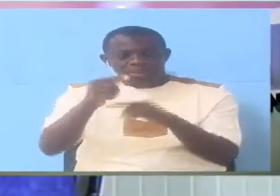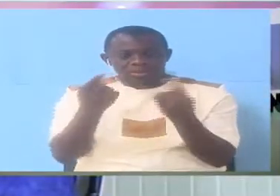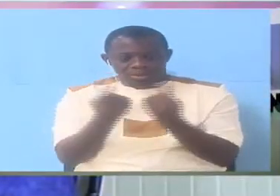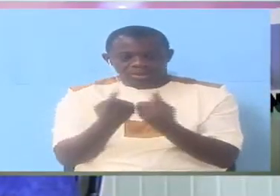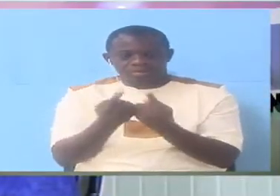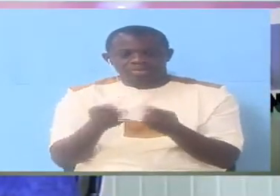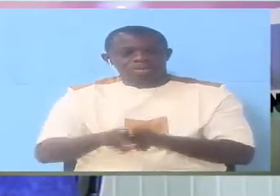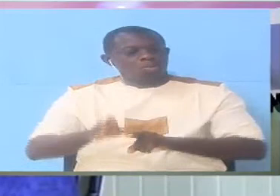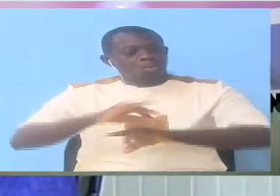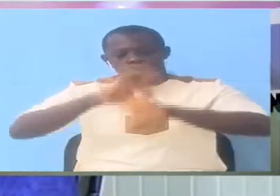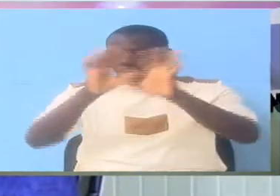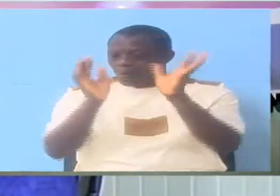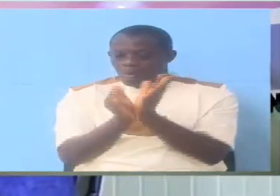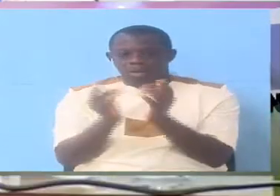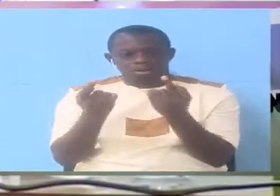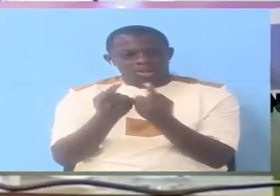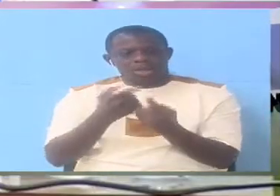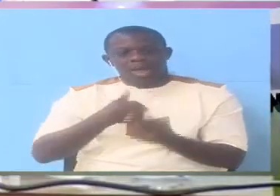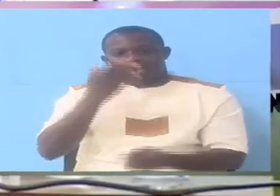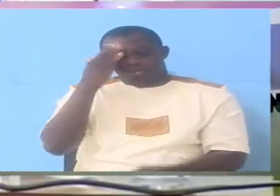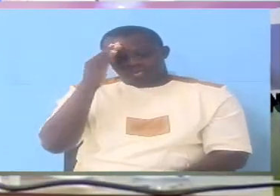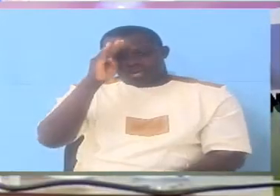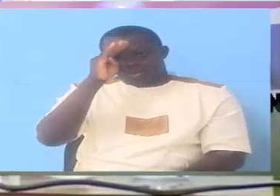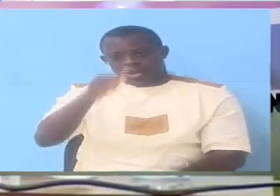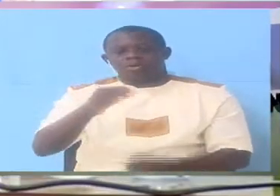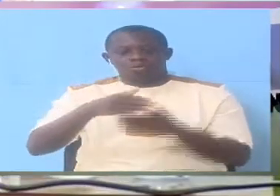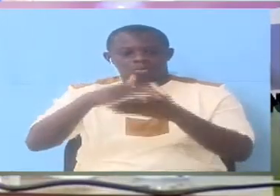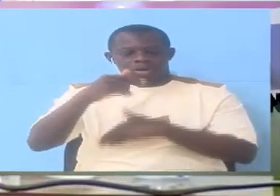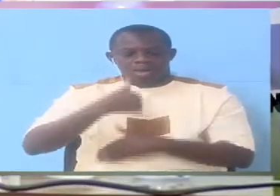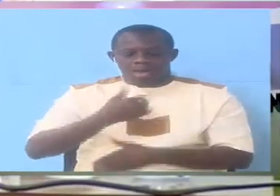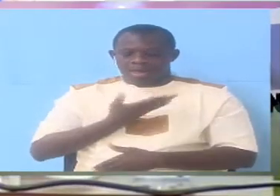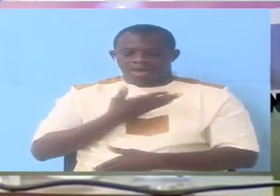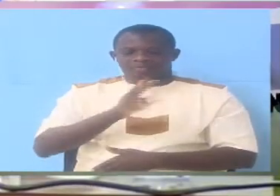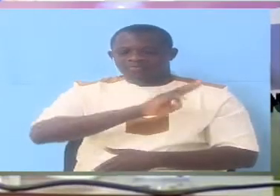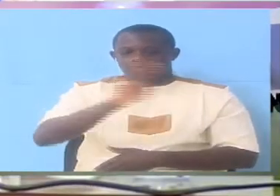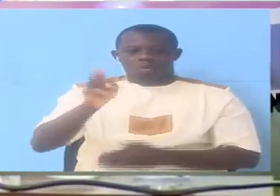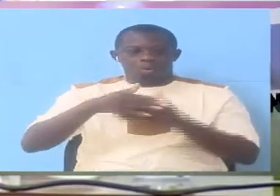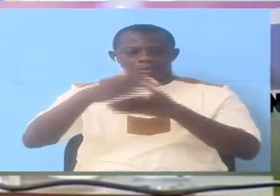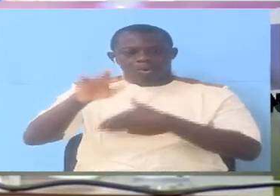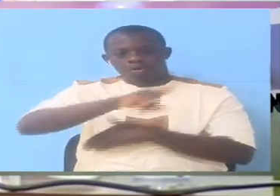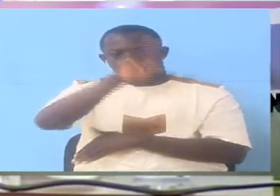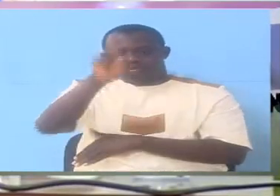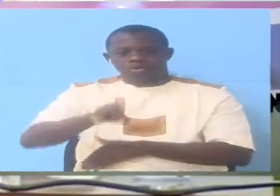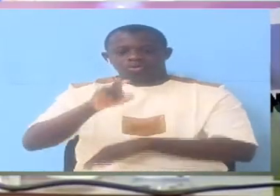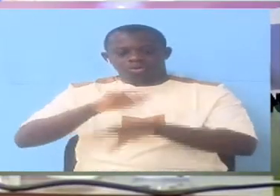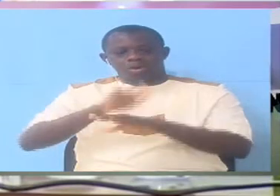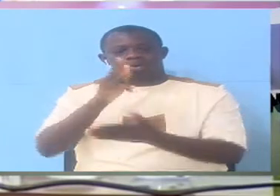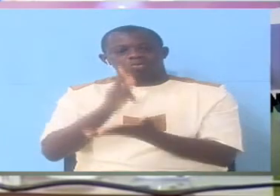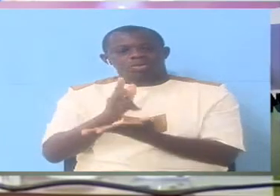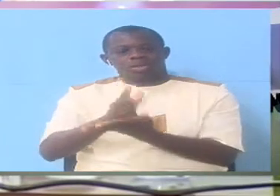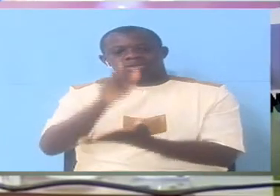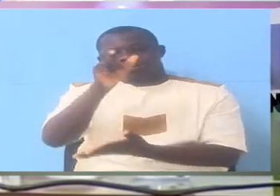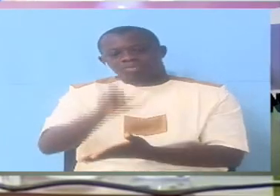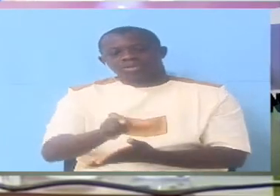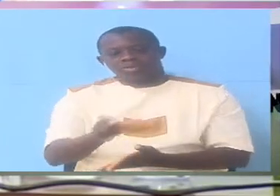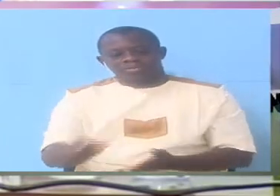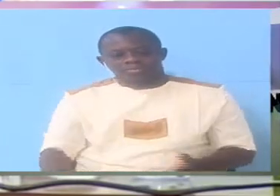This is the whole thing I know. Thank you very much. I have no further questions for the witness.